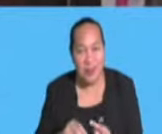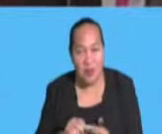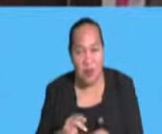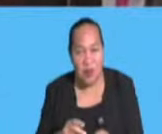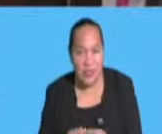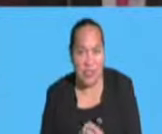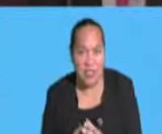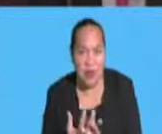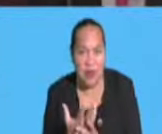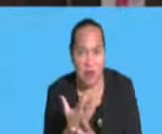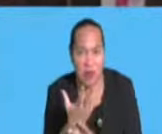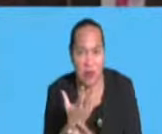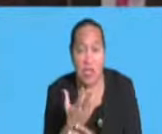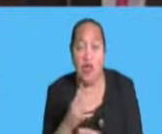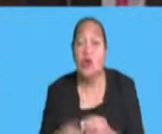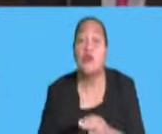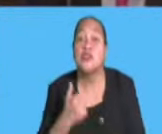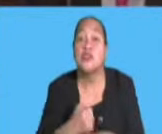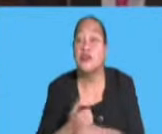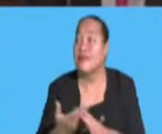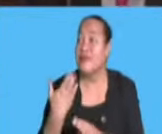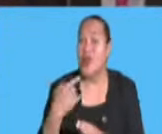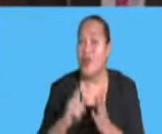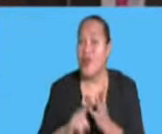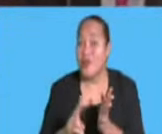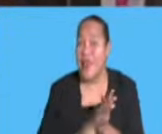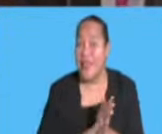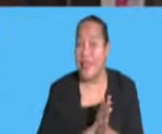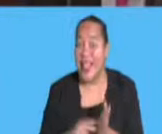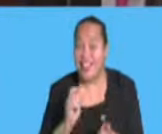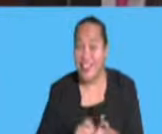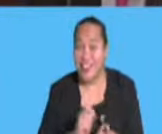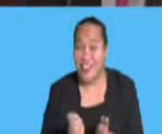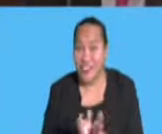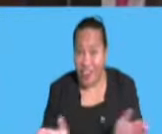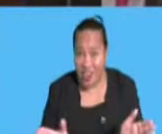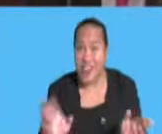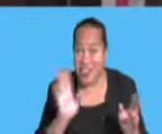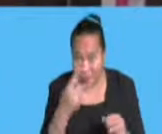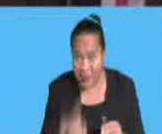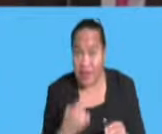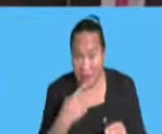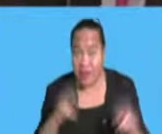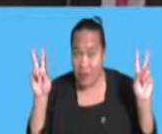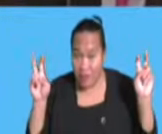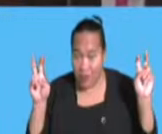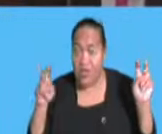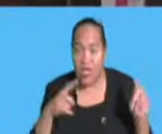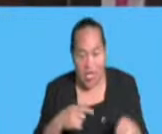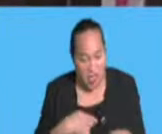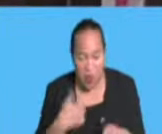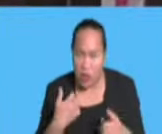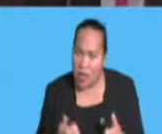growth, said by the former UN Secretary General Ban Ki-moon when he said, and I quote, "Saving our